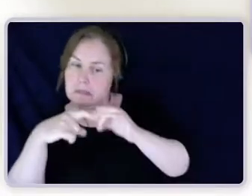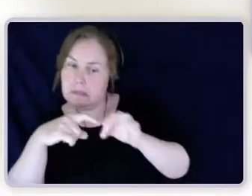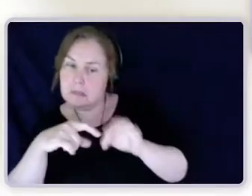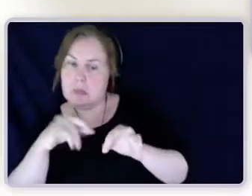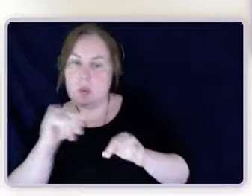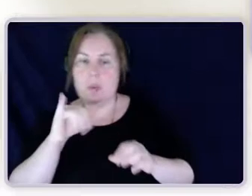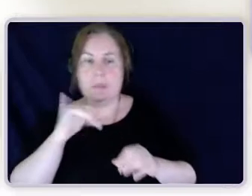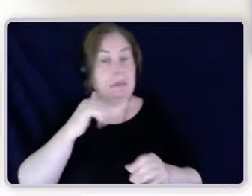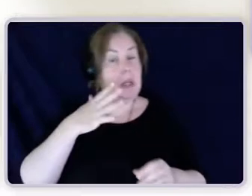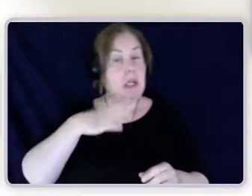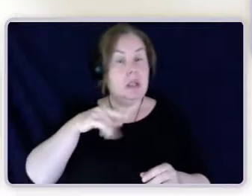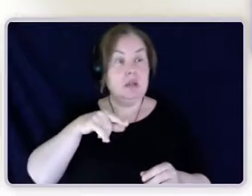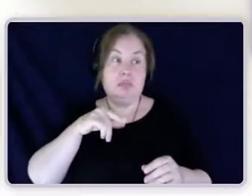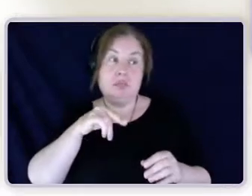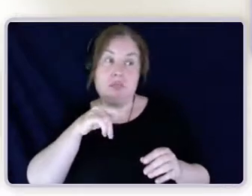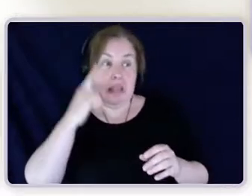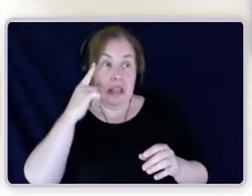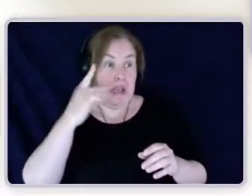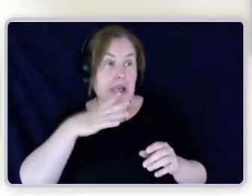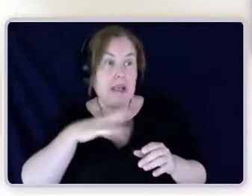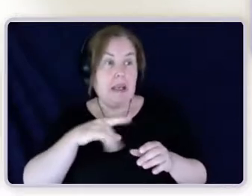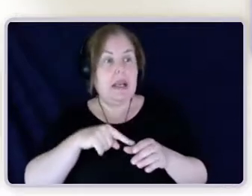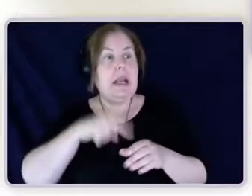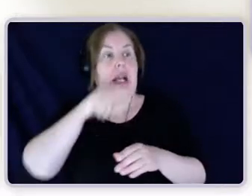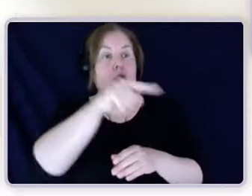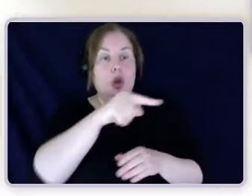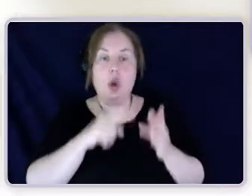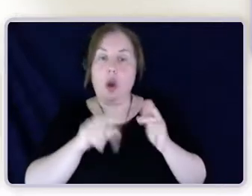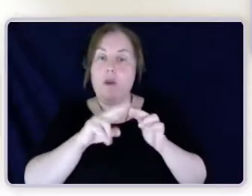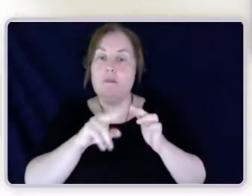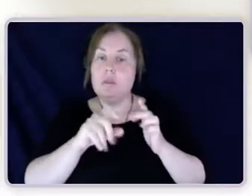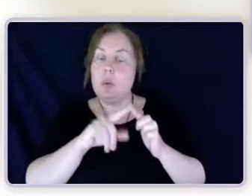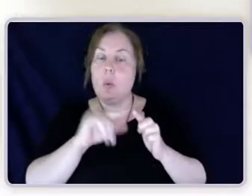office, or could it perhaps be a family member or a friend?